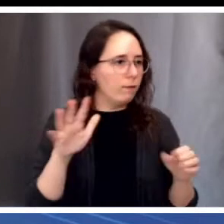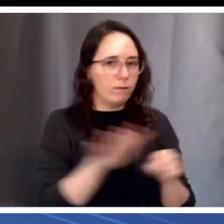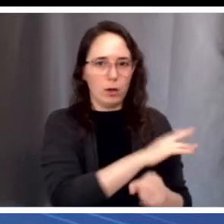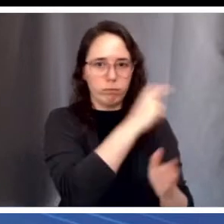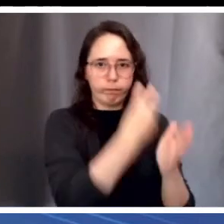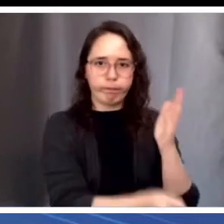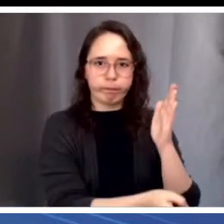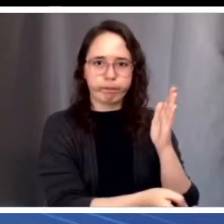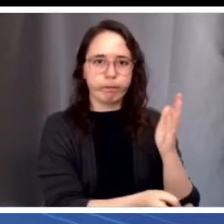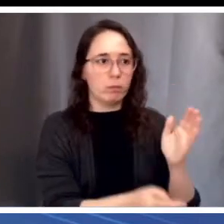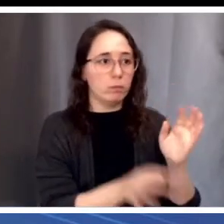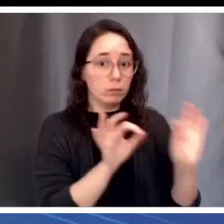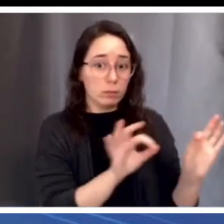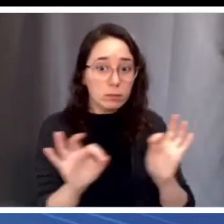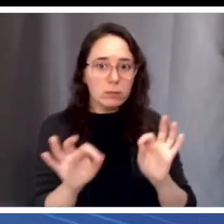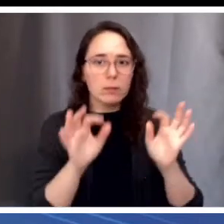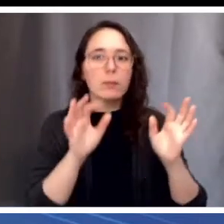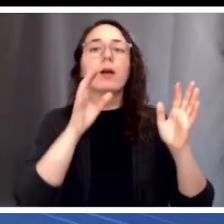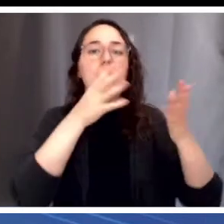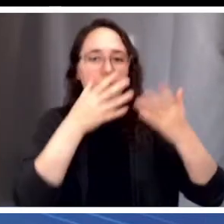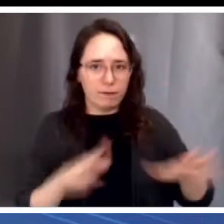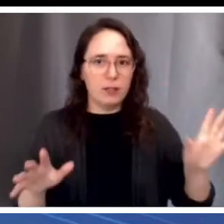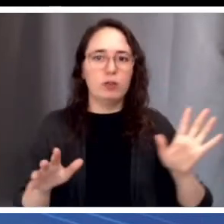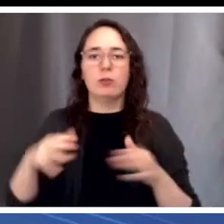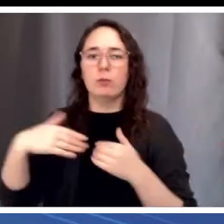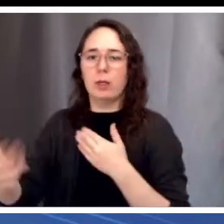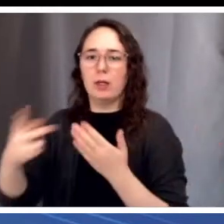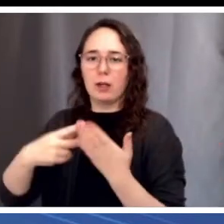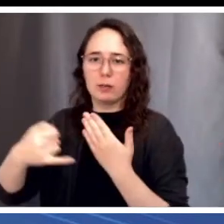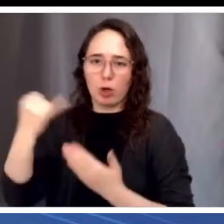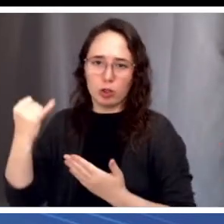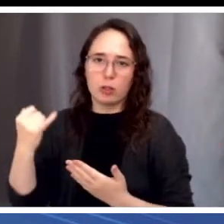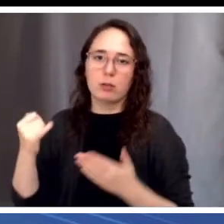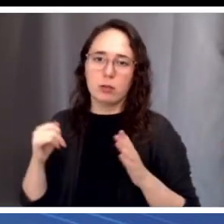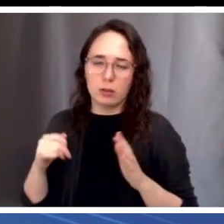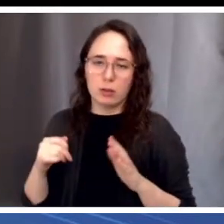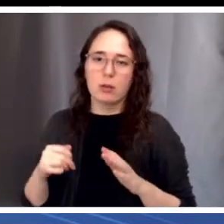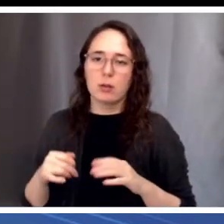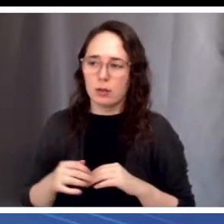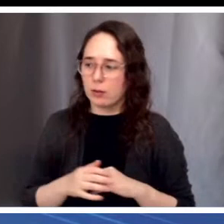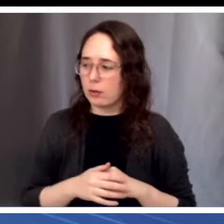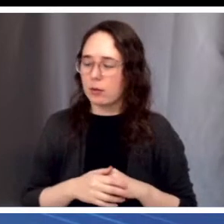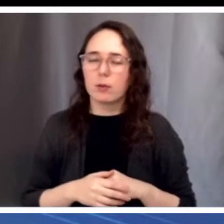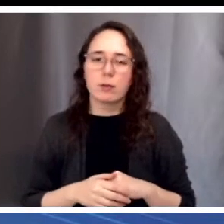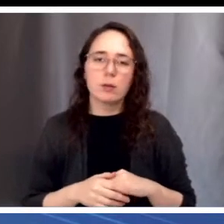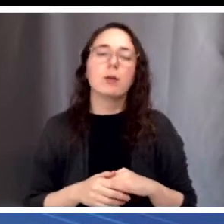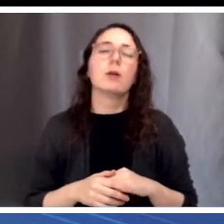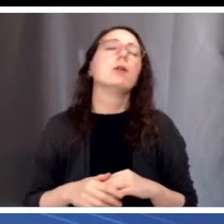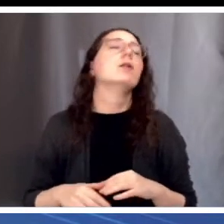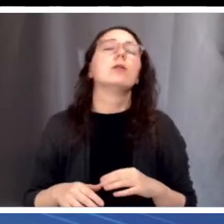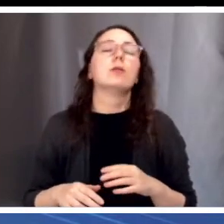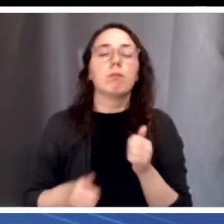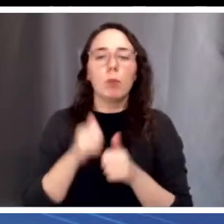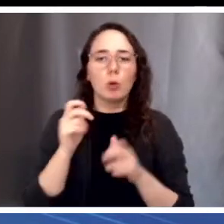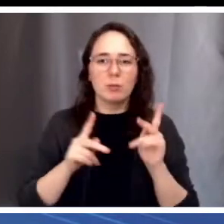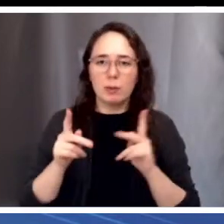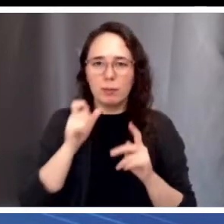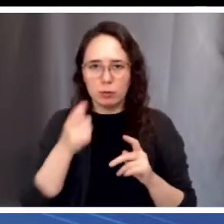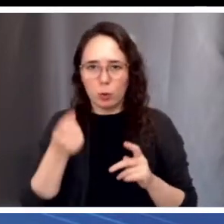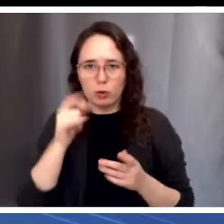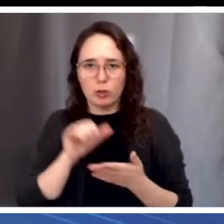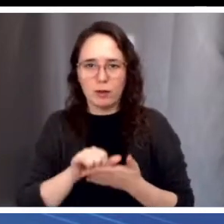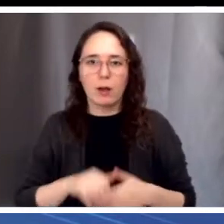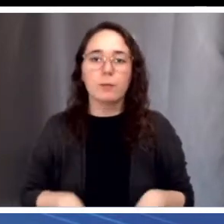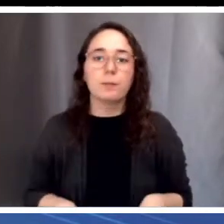work, alongside with all of this. So it really comes full circle, but most people don't understand that. One other thing I want to